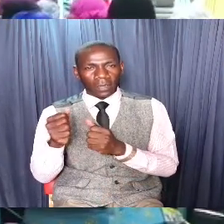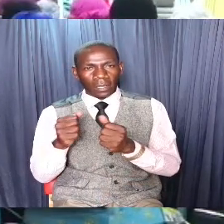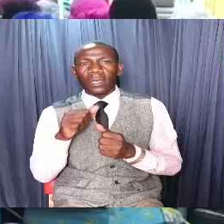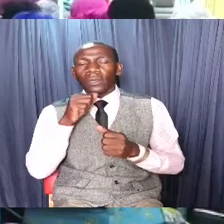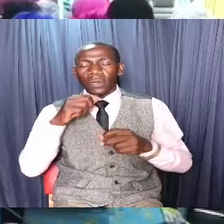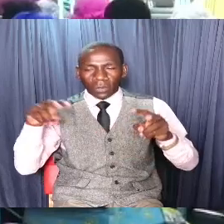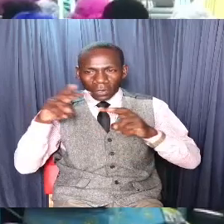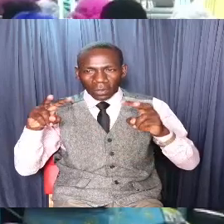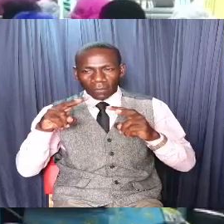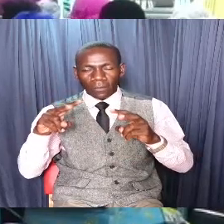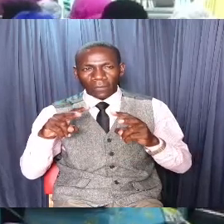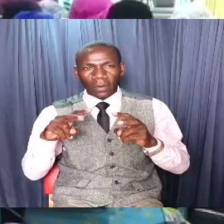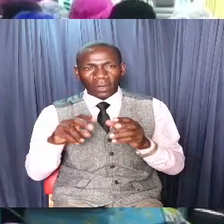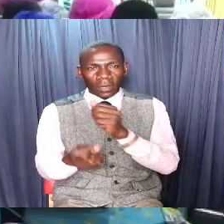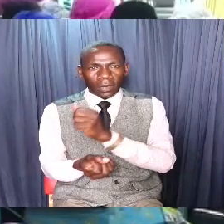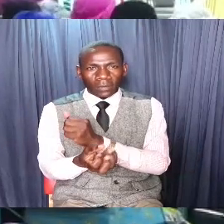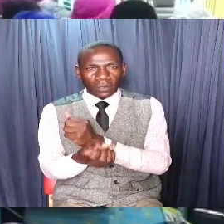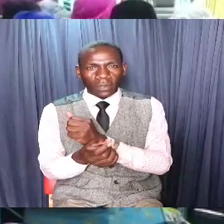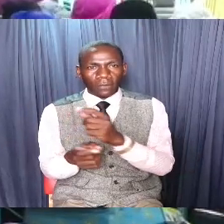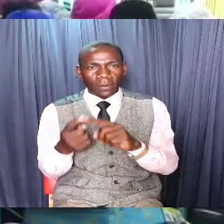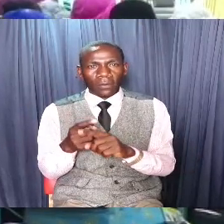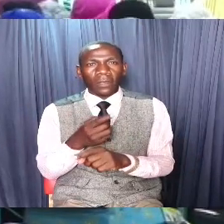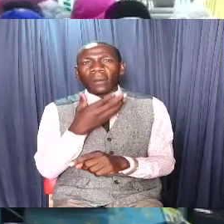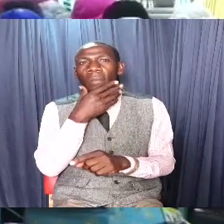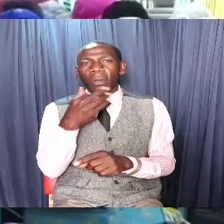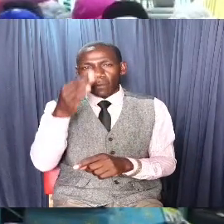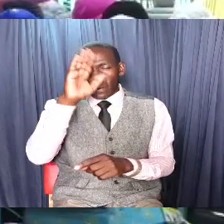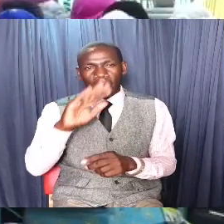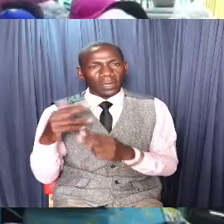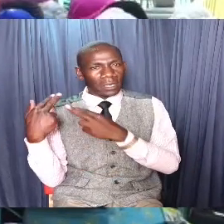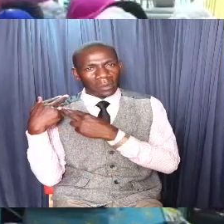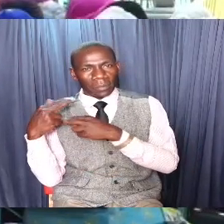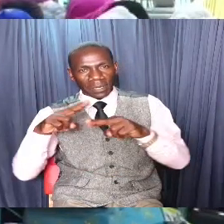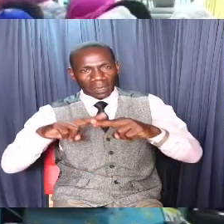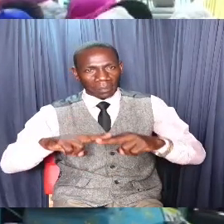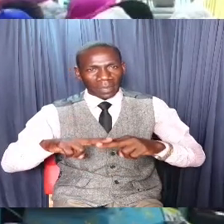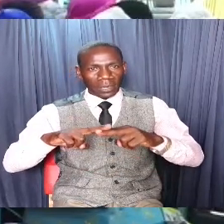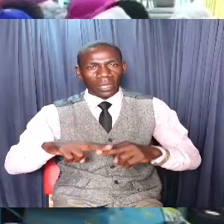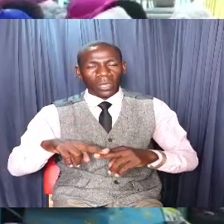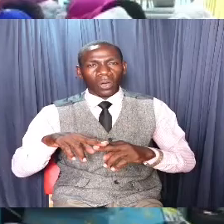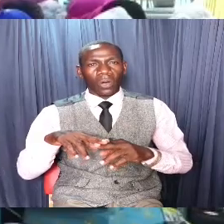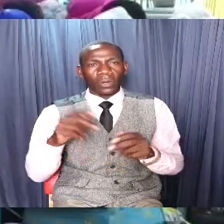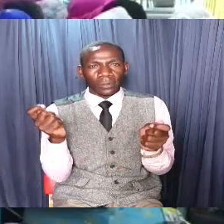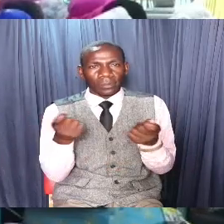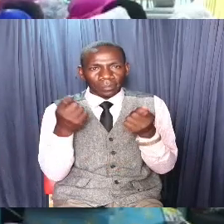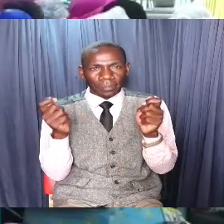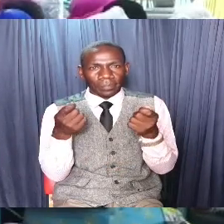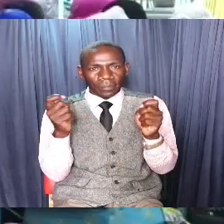to war, he's not seeking counseling from the man of God. He depended on his magicians.